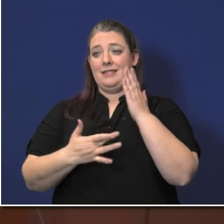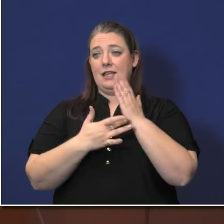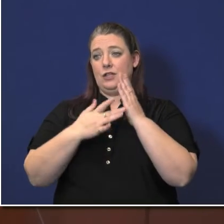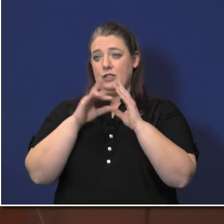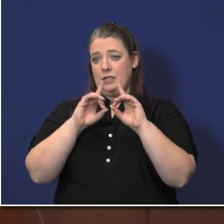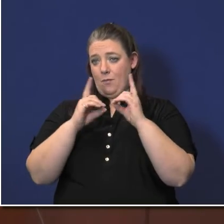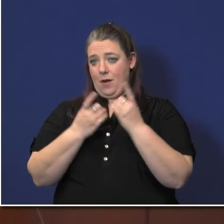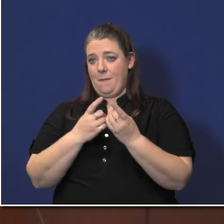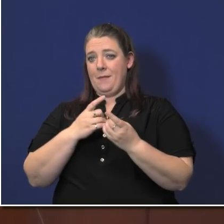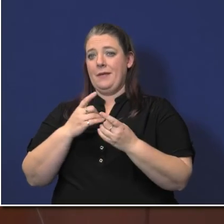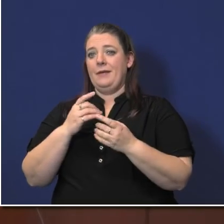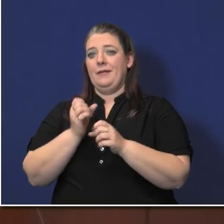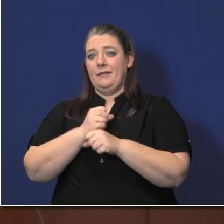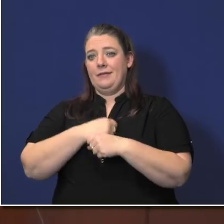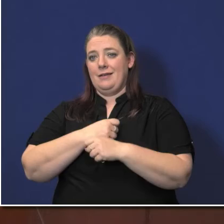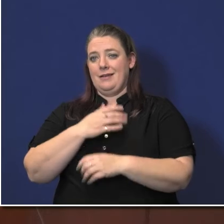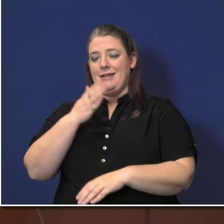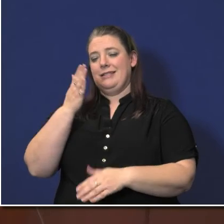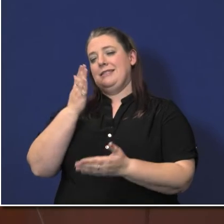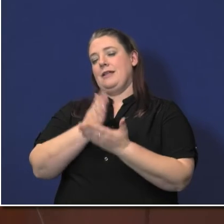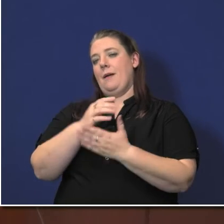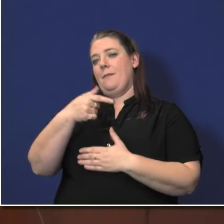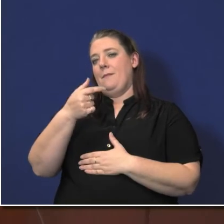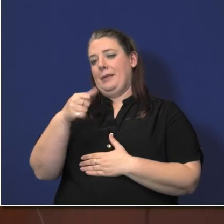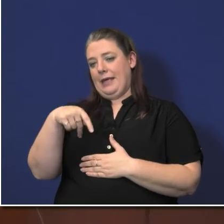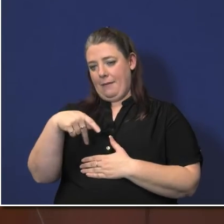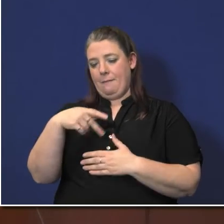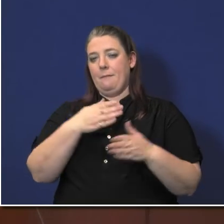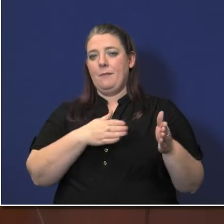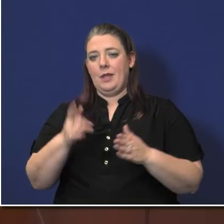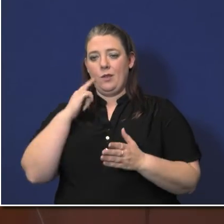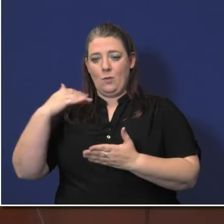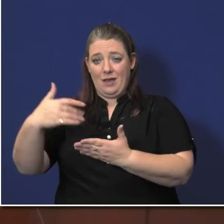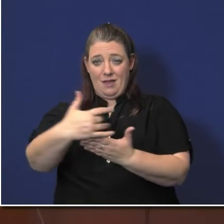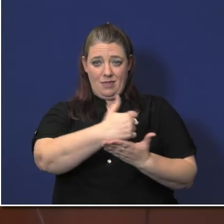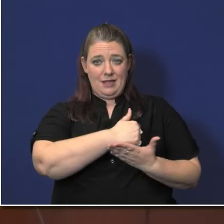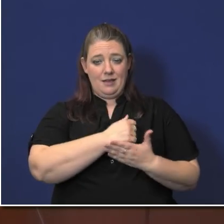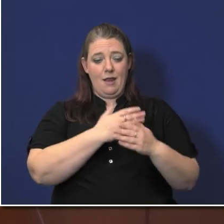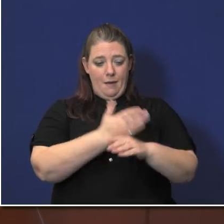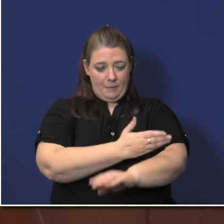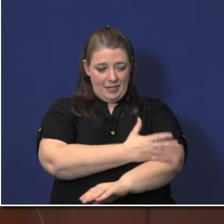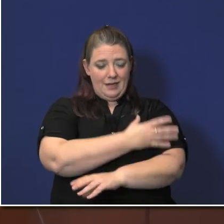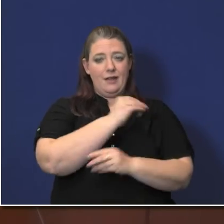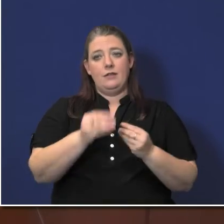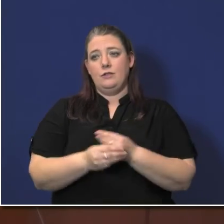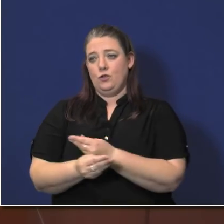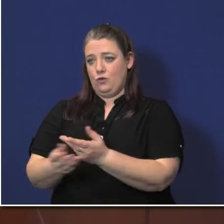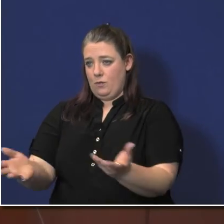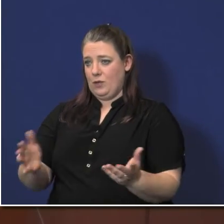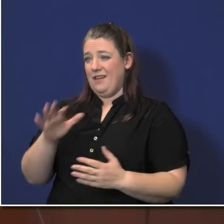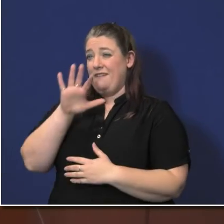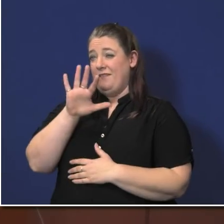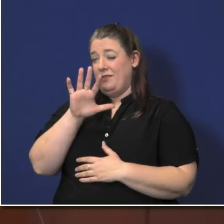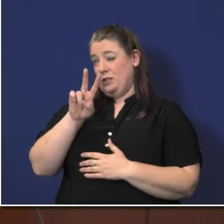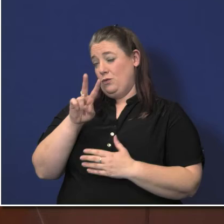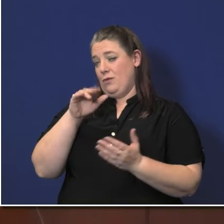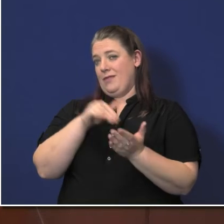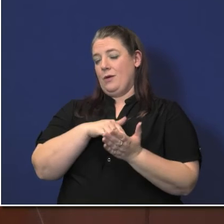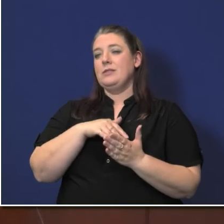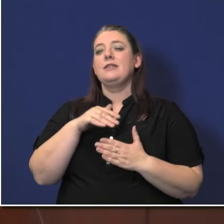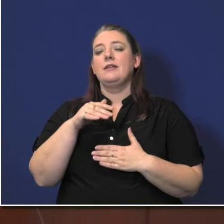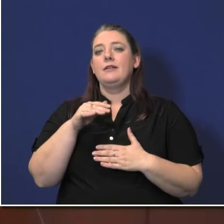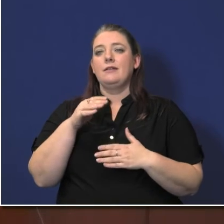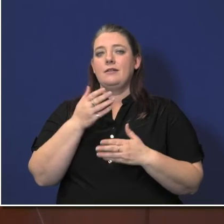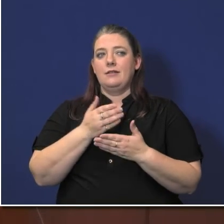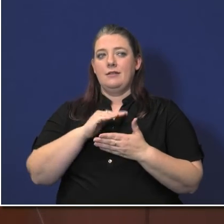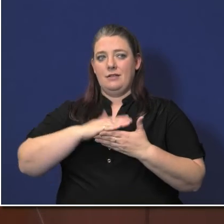department generated a stopgap plan with which we collected, updated, and distributed 52,000 devices throughout the